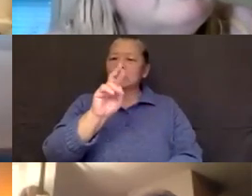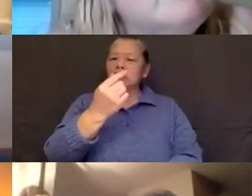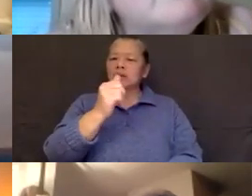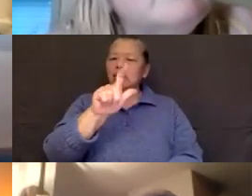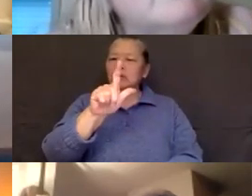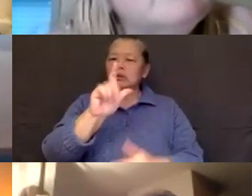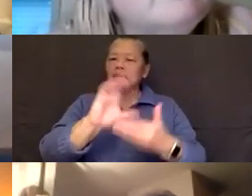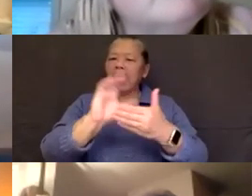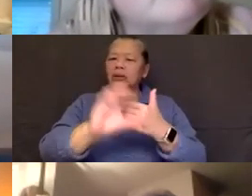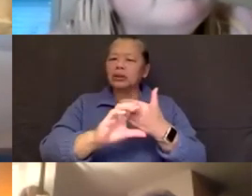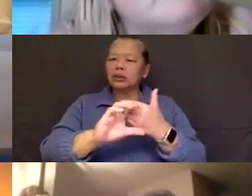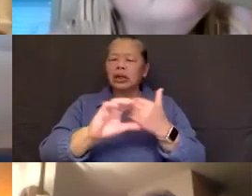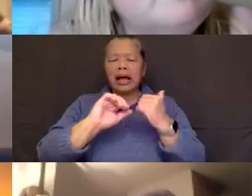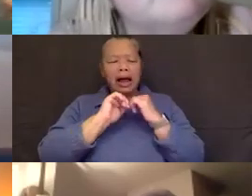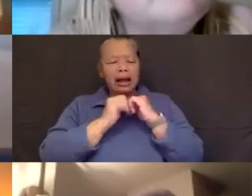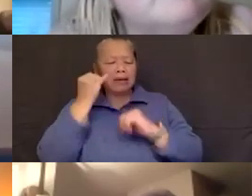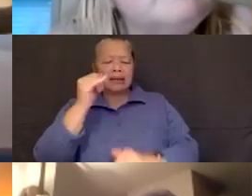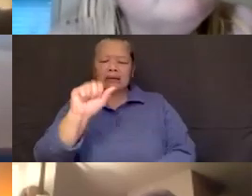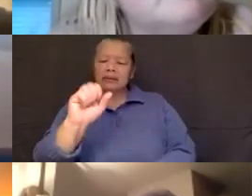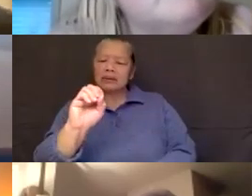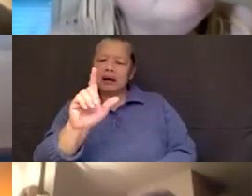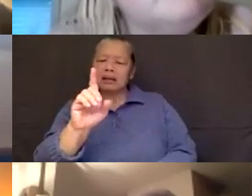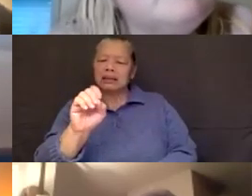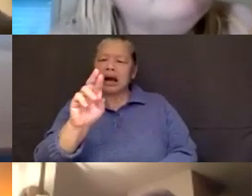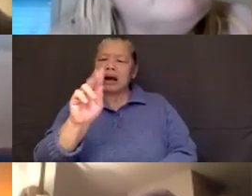embedded in each of these seasons.